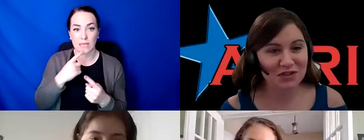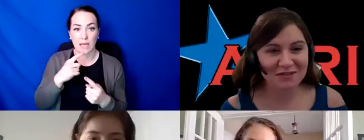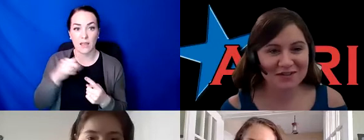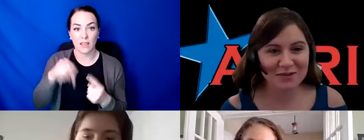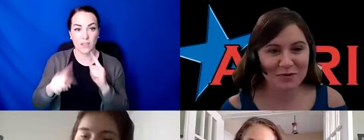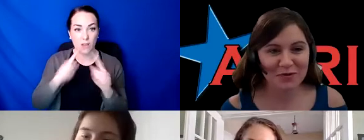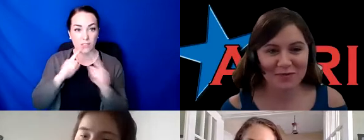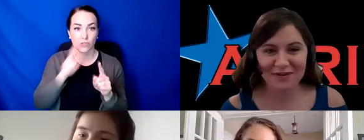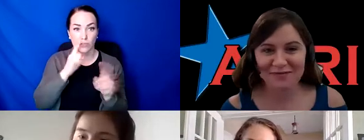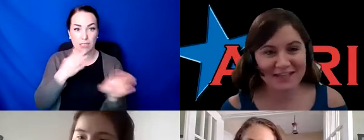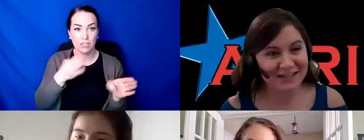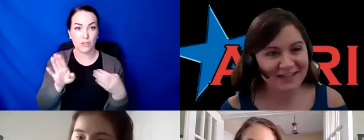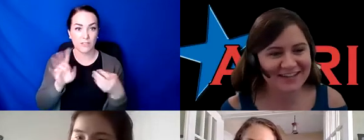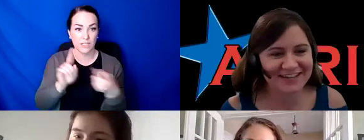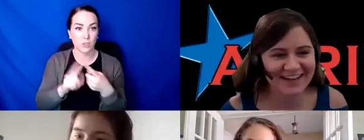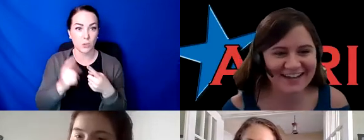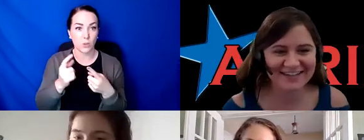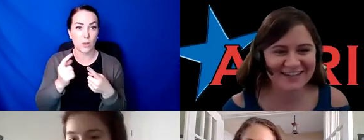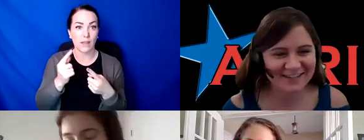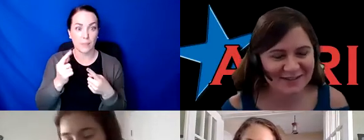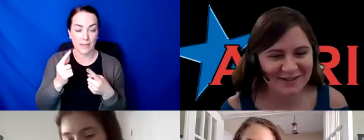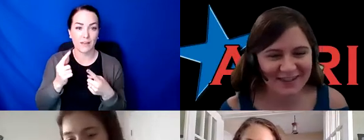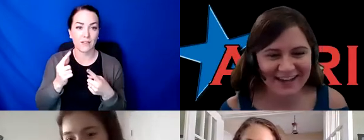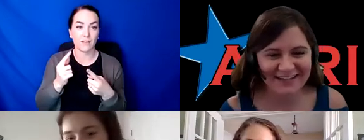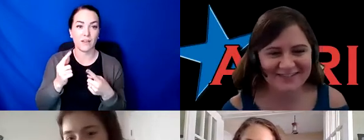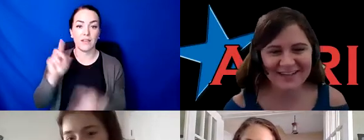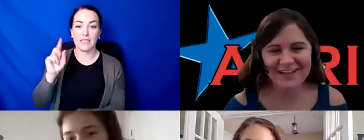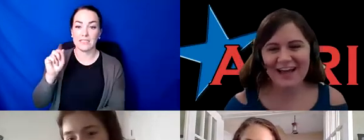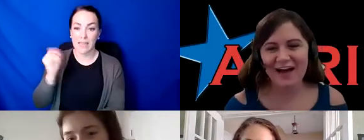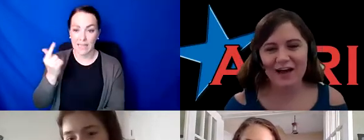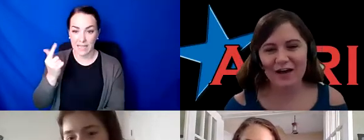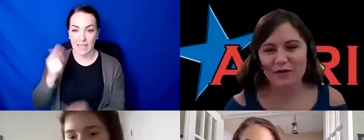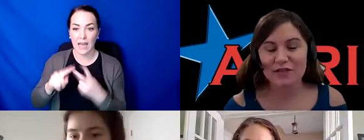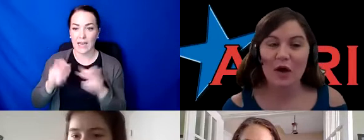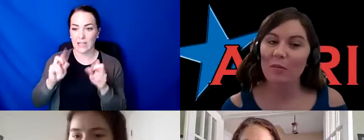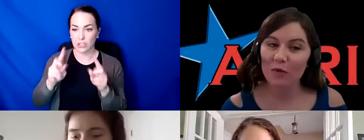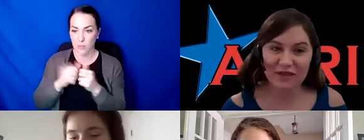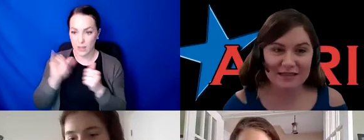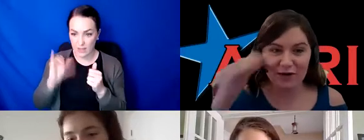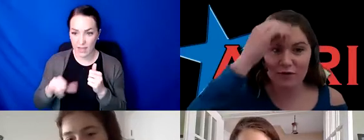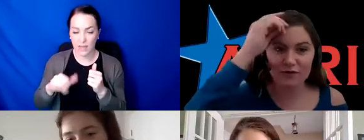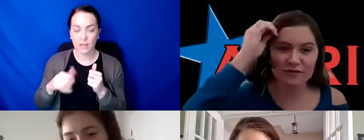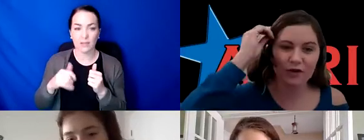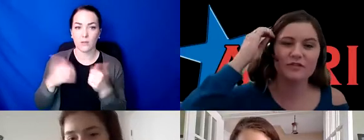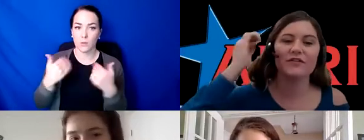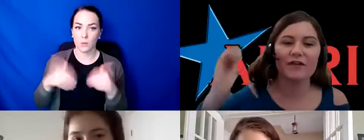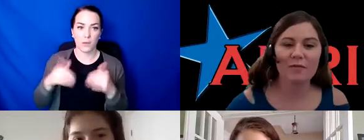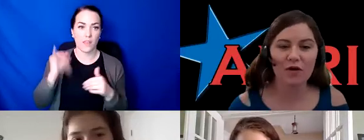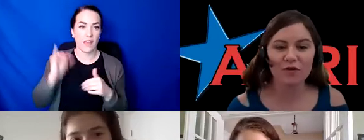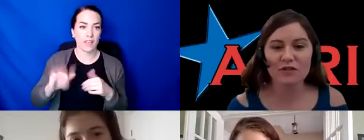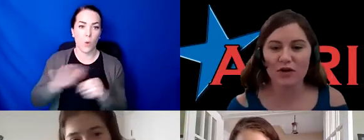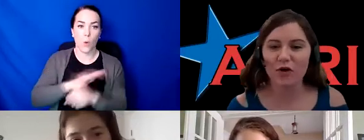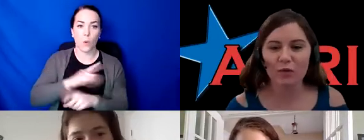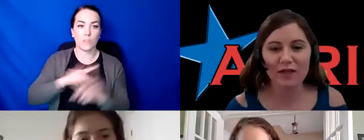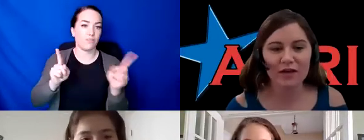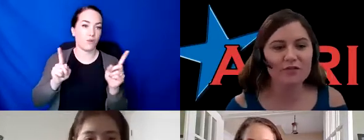really shifted to a little bit of dating and education around that as well, which, boy, is that a whole different rabbit